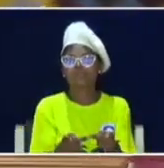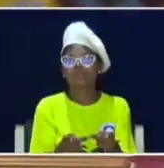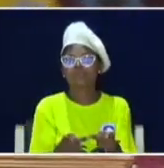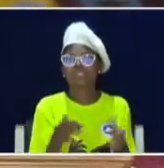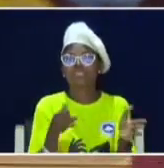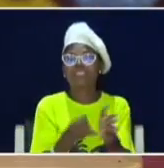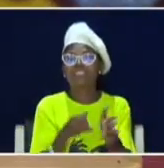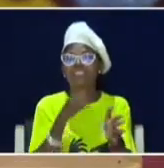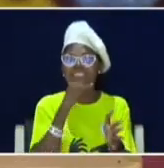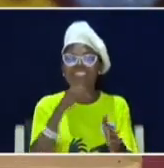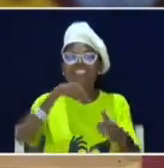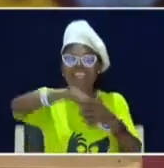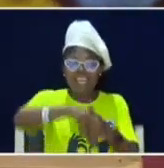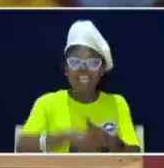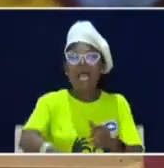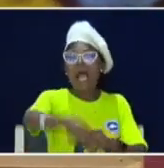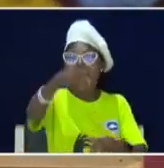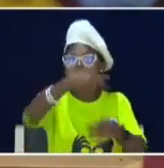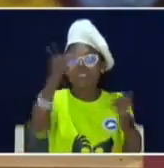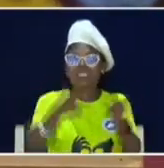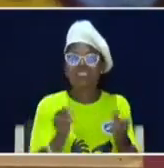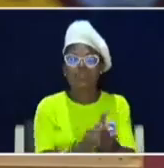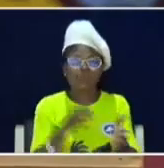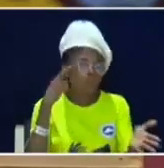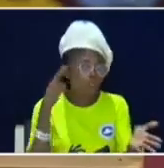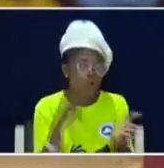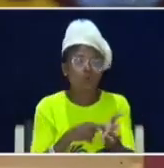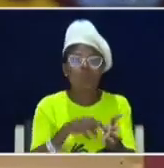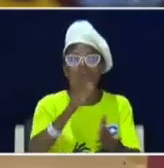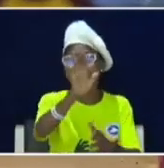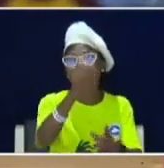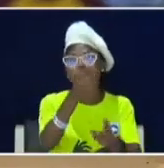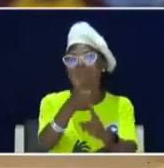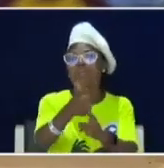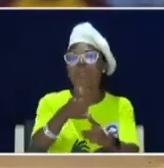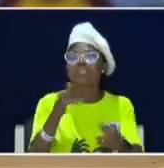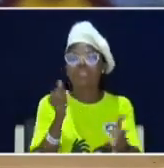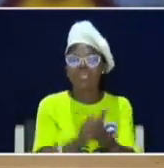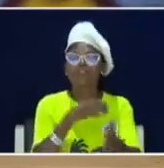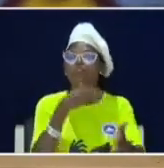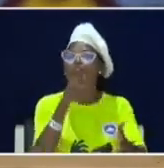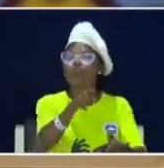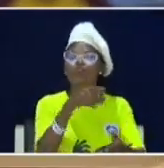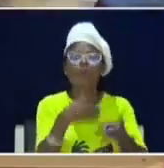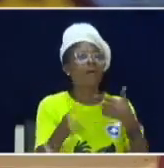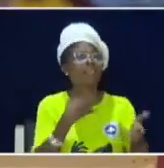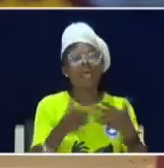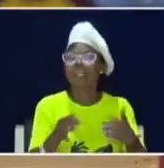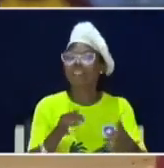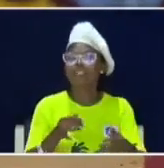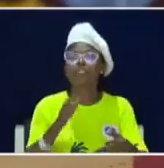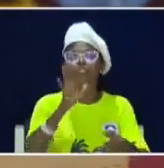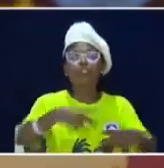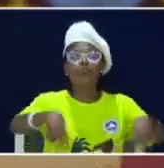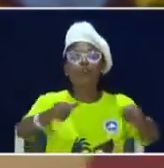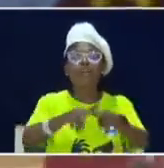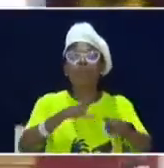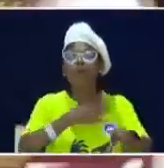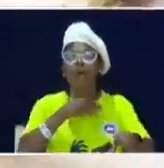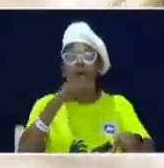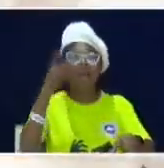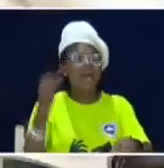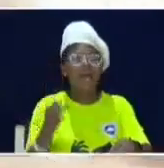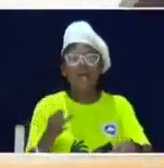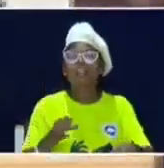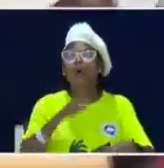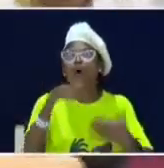It is in high places you discover yourself. It is in high places you matter. In high places your value and your worth is